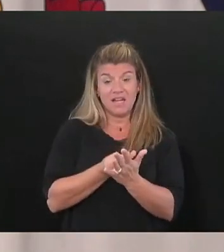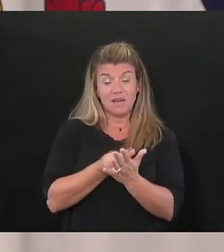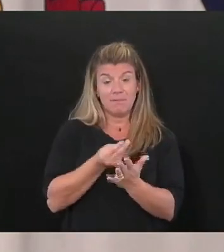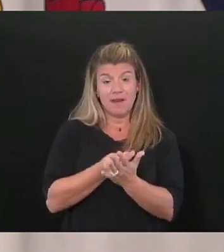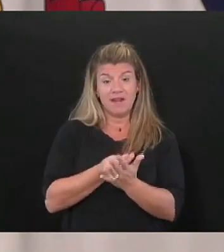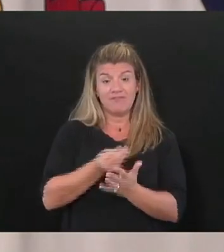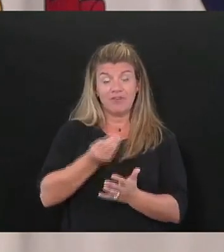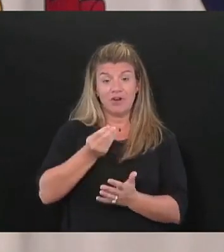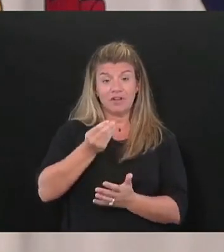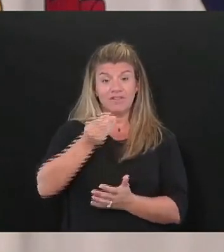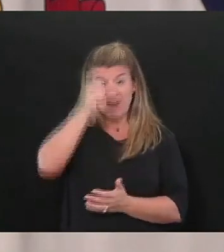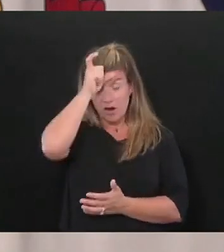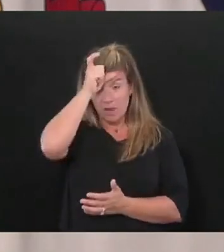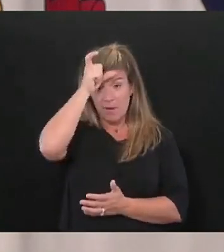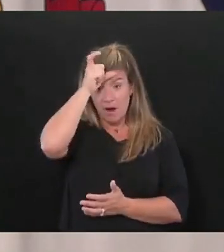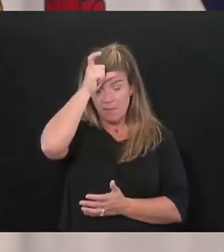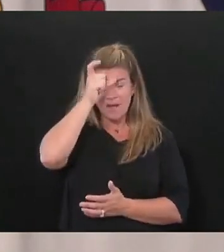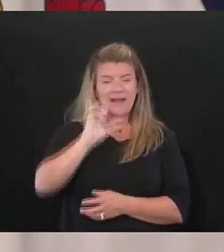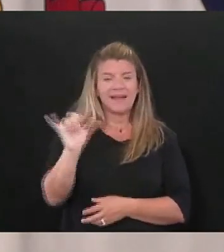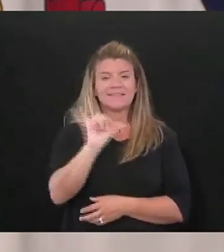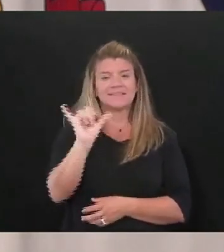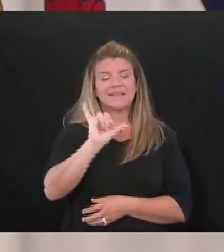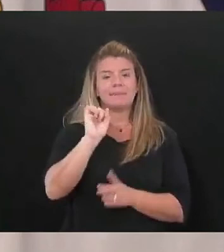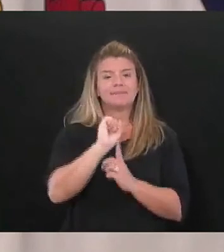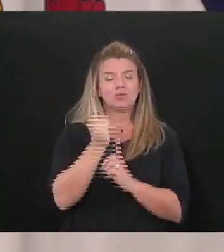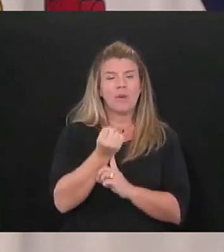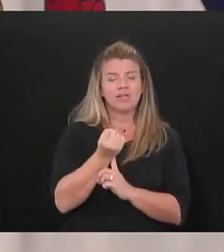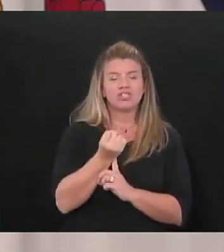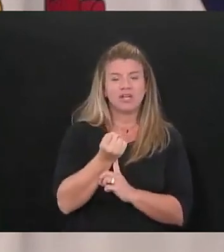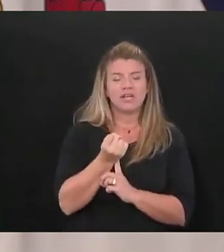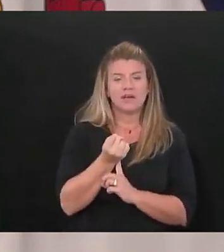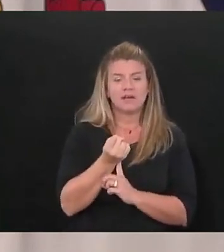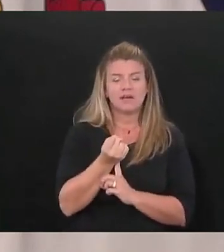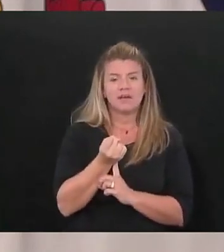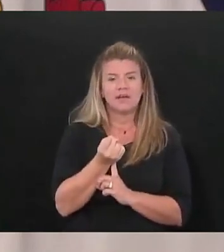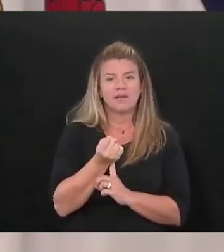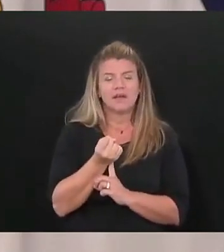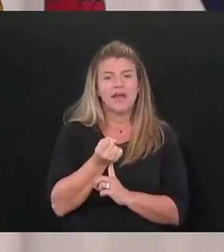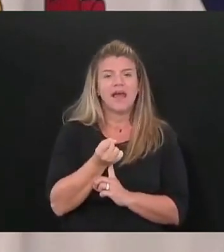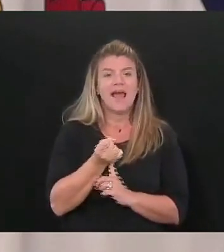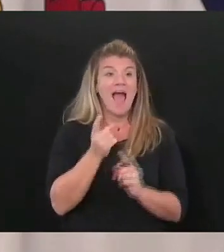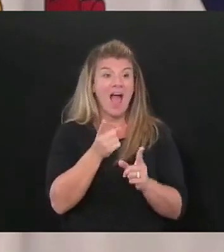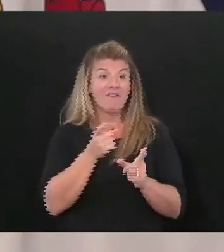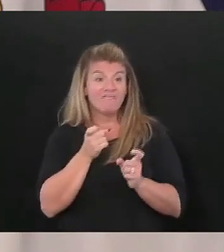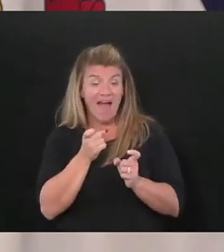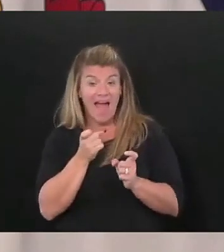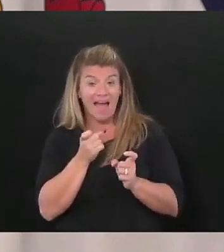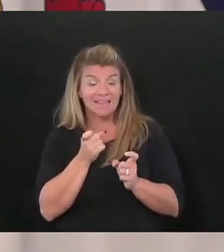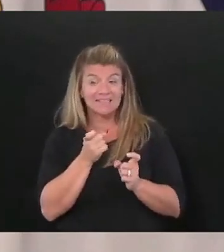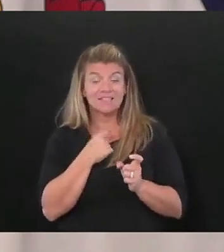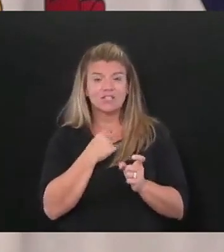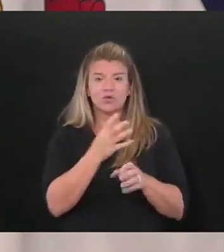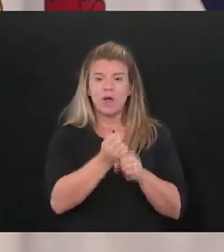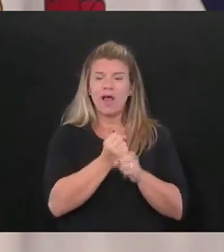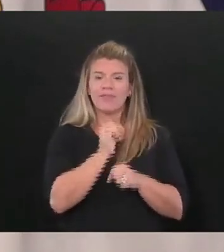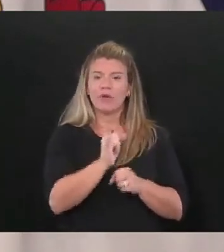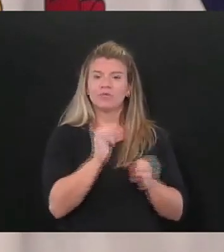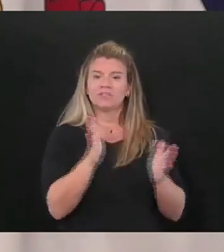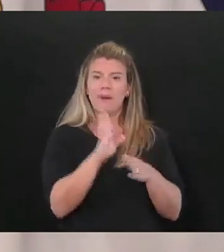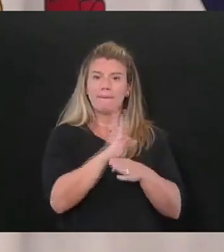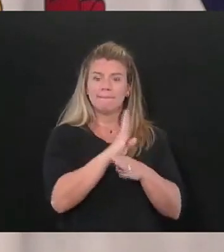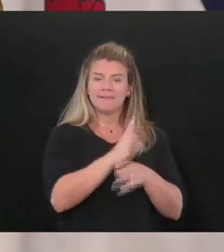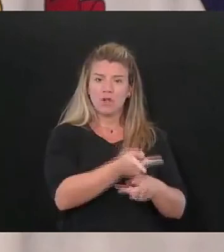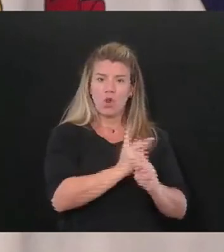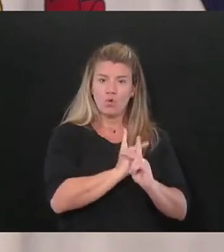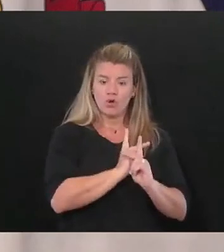fire department, I think you've got the same situation as just how fast do you get the small business loans out. And with